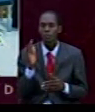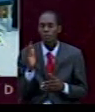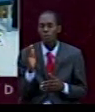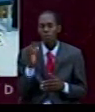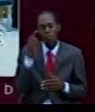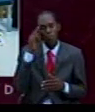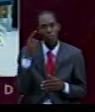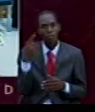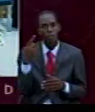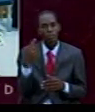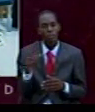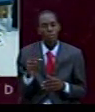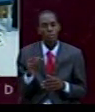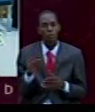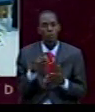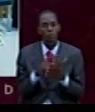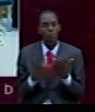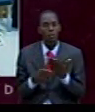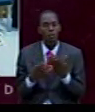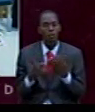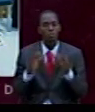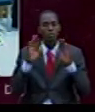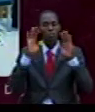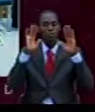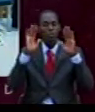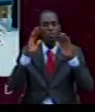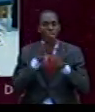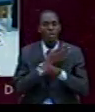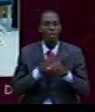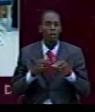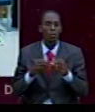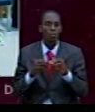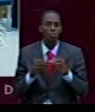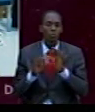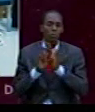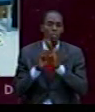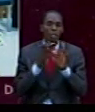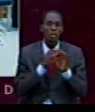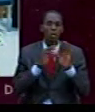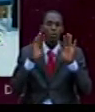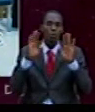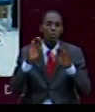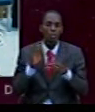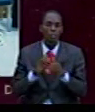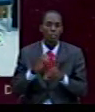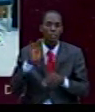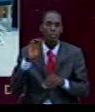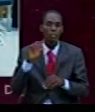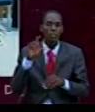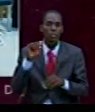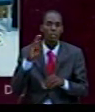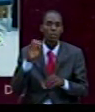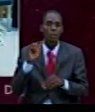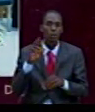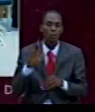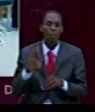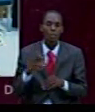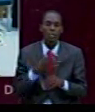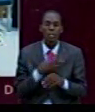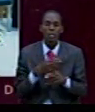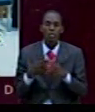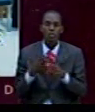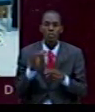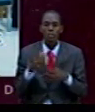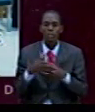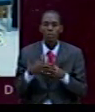here in Calabar. I have two testimonies. In that Signs and Wonders, shortly after the death of my husband, I had